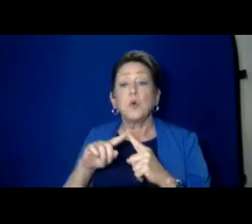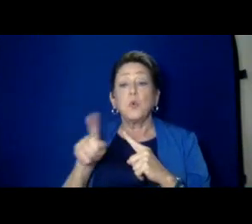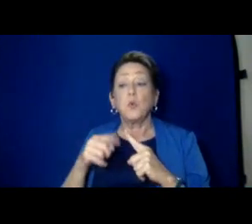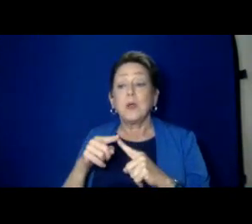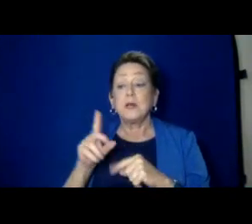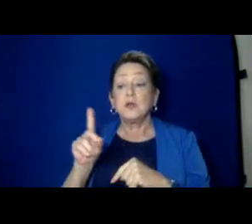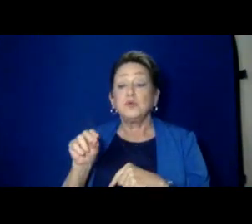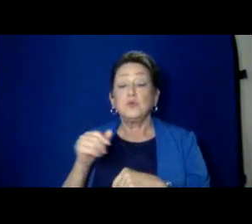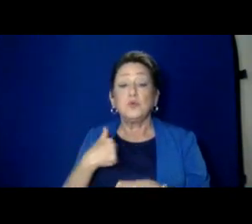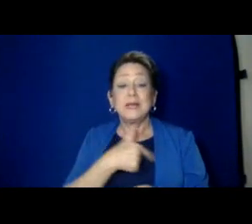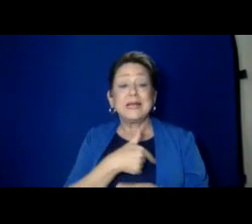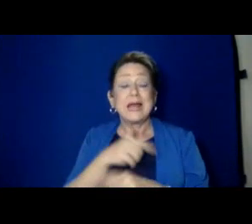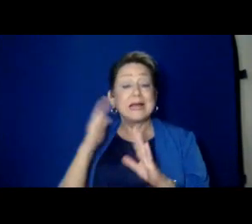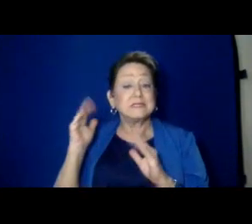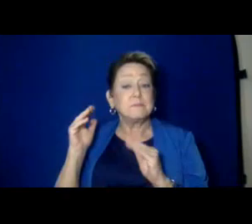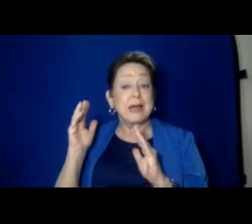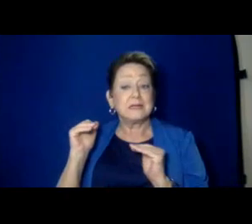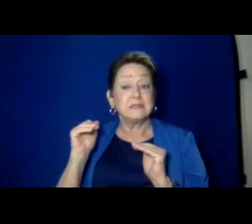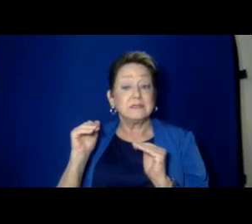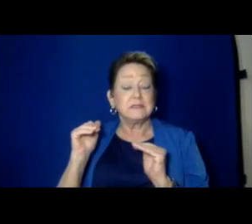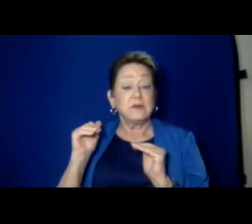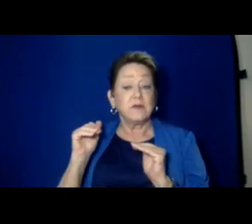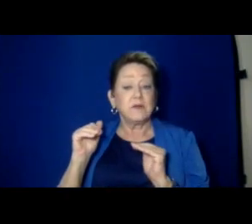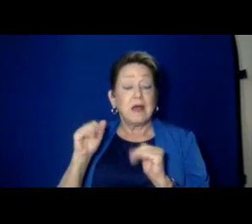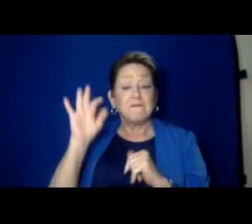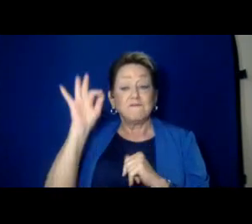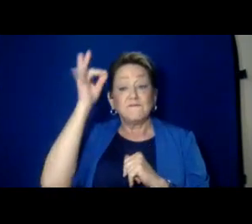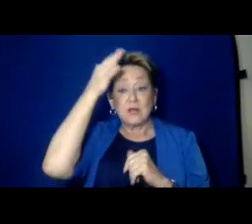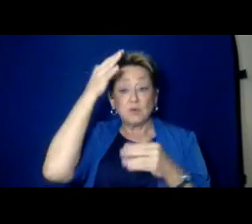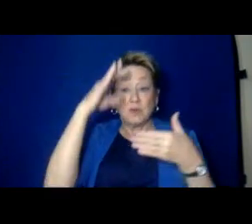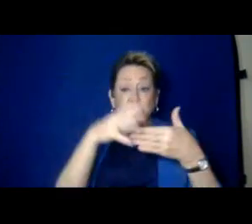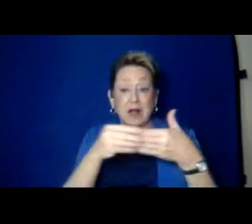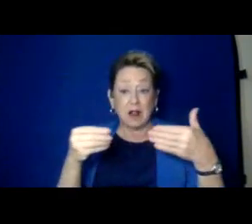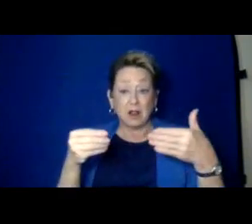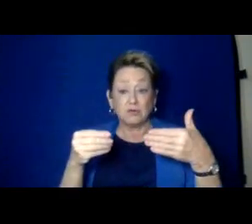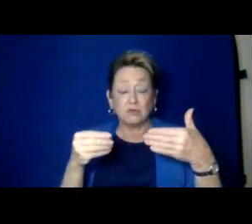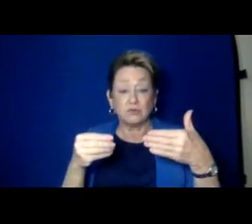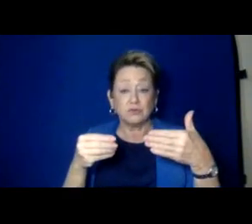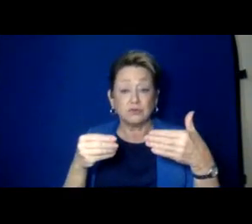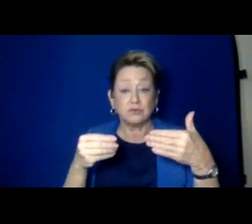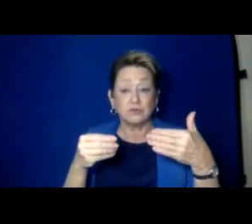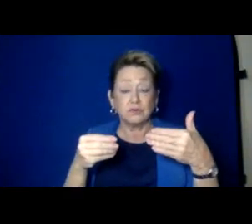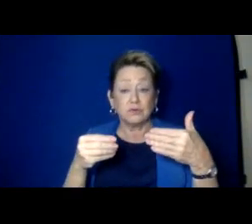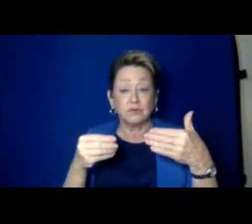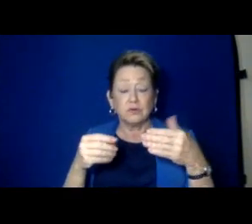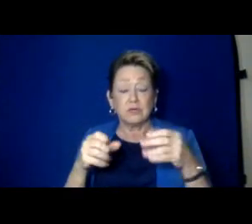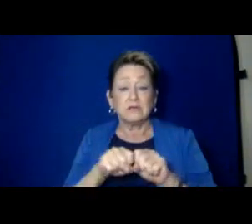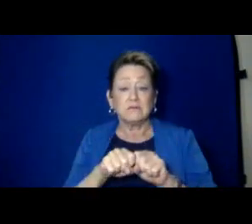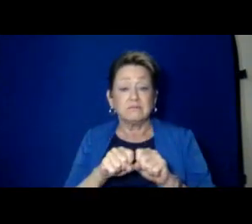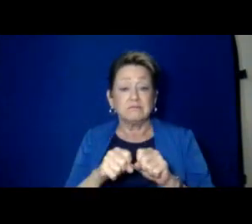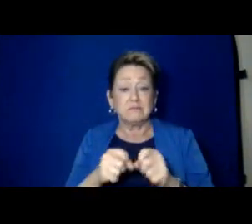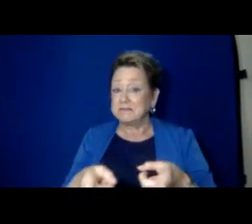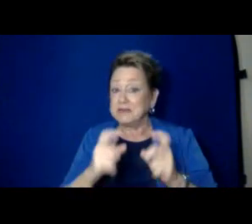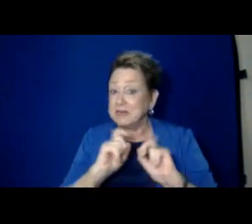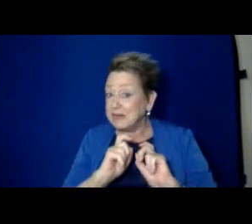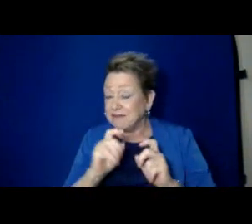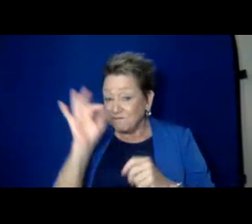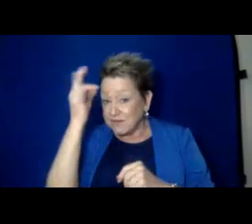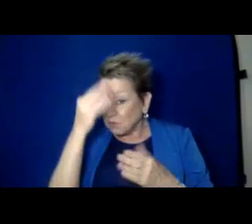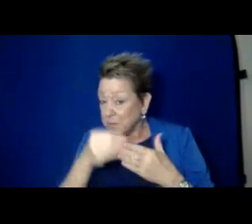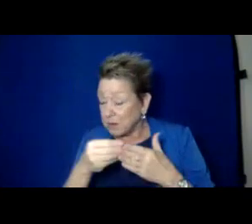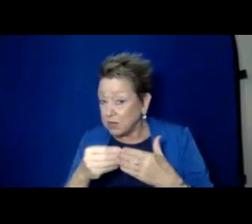When do we expect the federal dollars to be dispersed? Like, do we have any of that